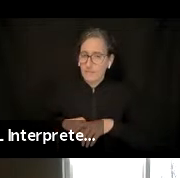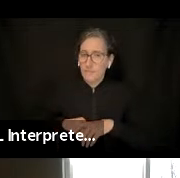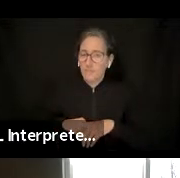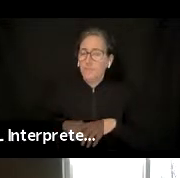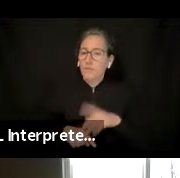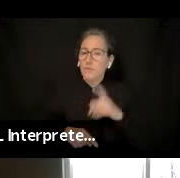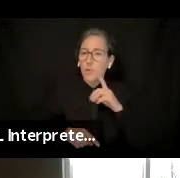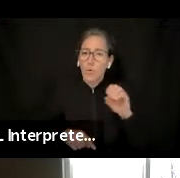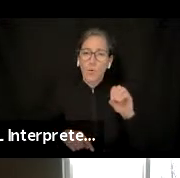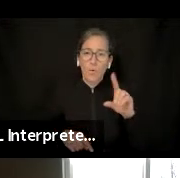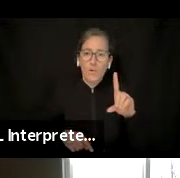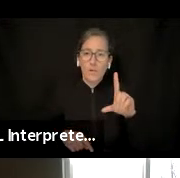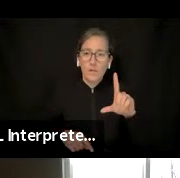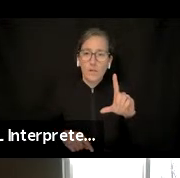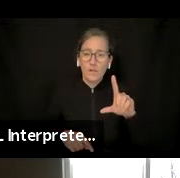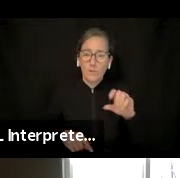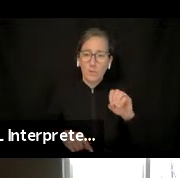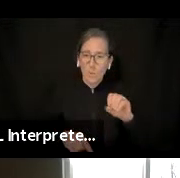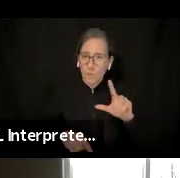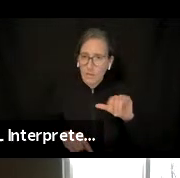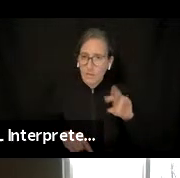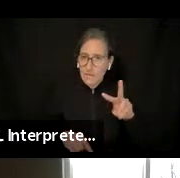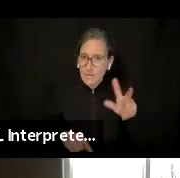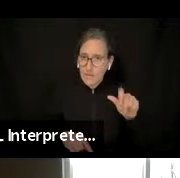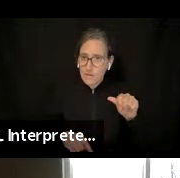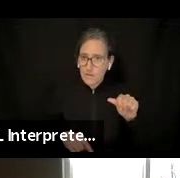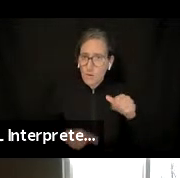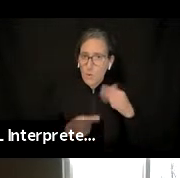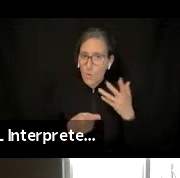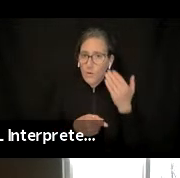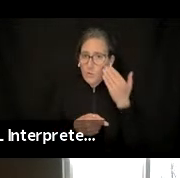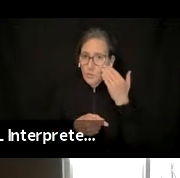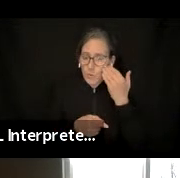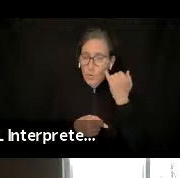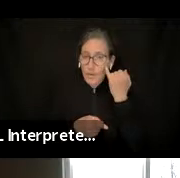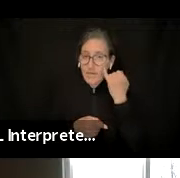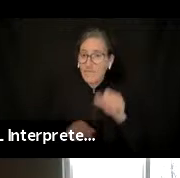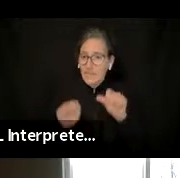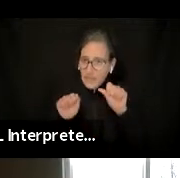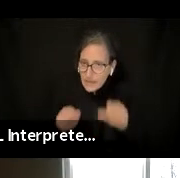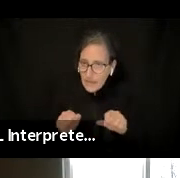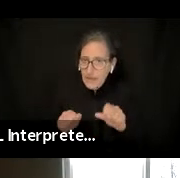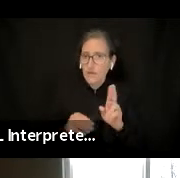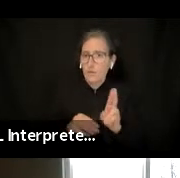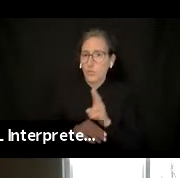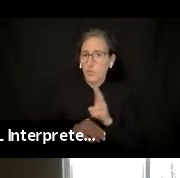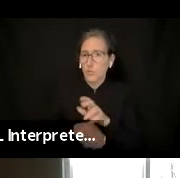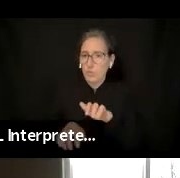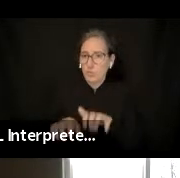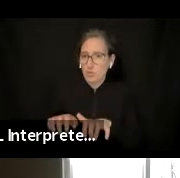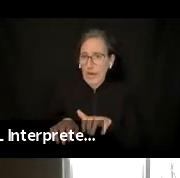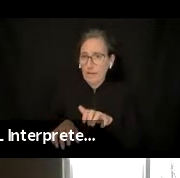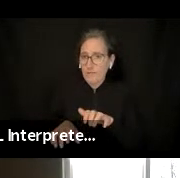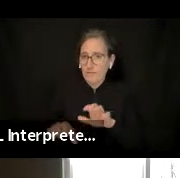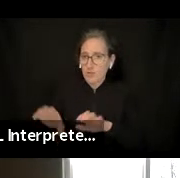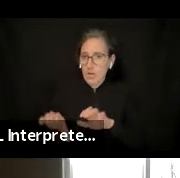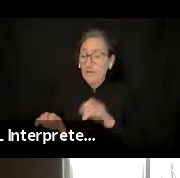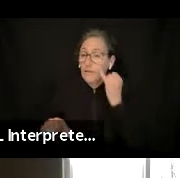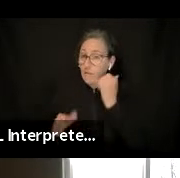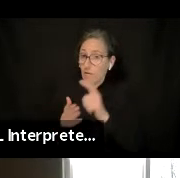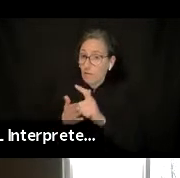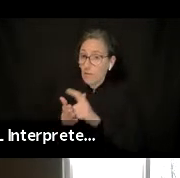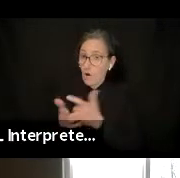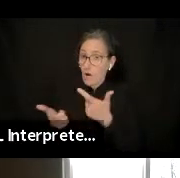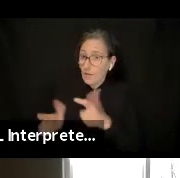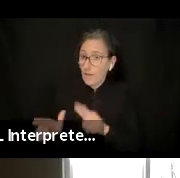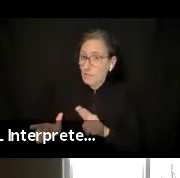Olivia, they wanted to know about whether they can use, if it was legally okay and if they thought